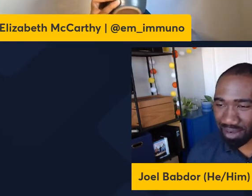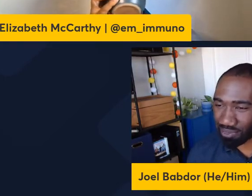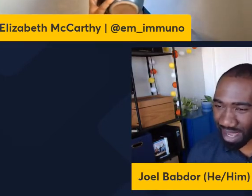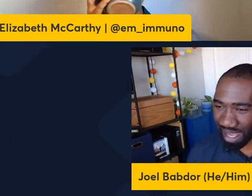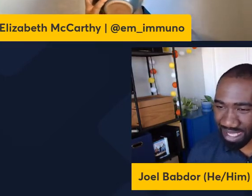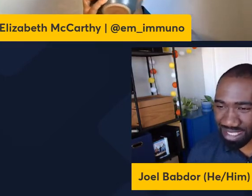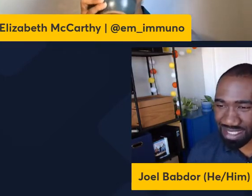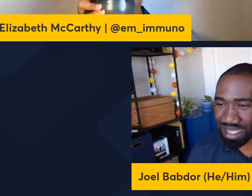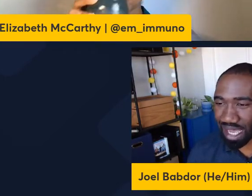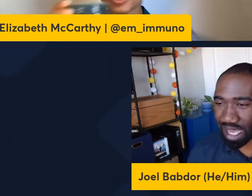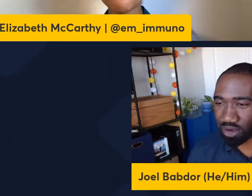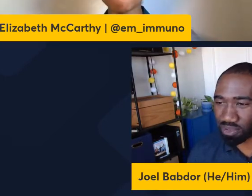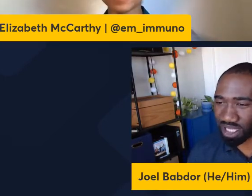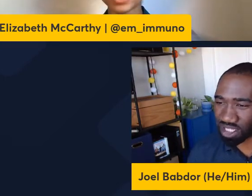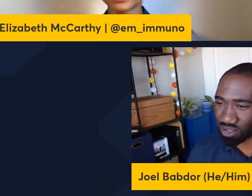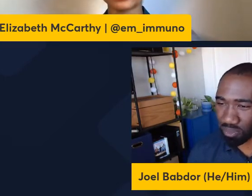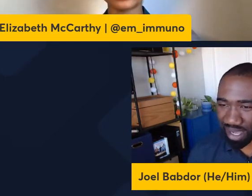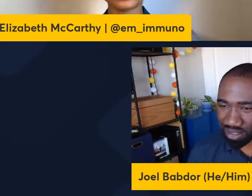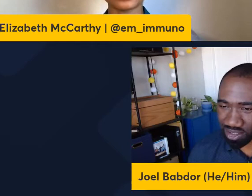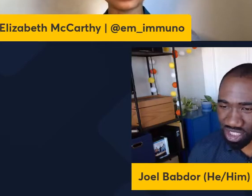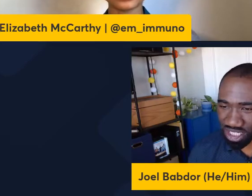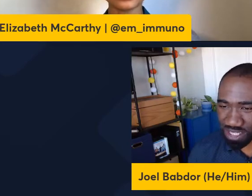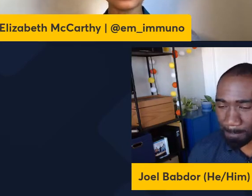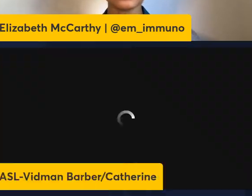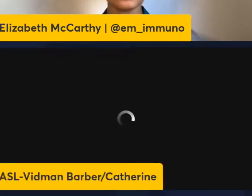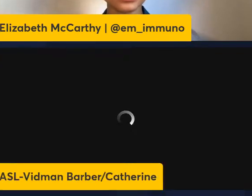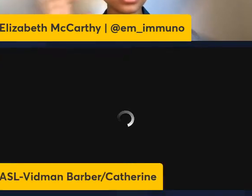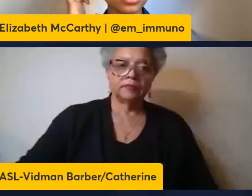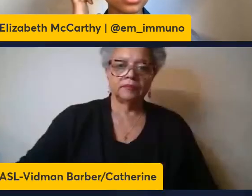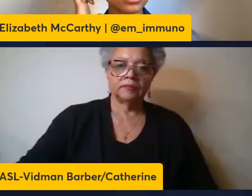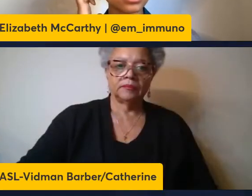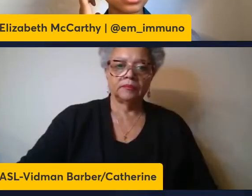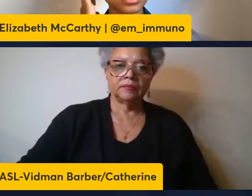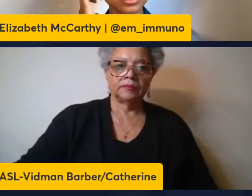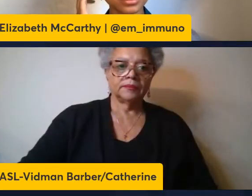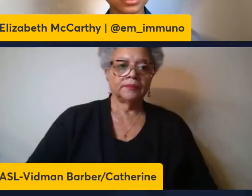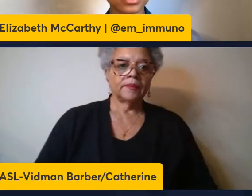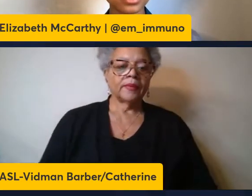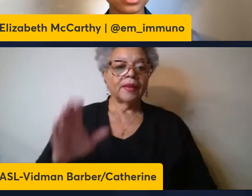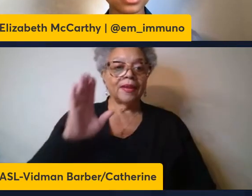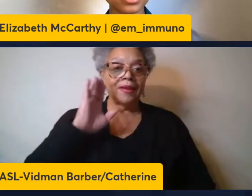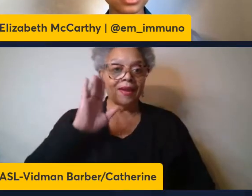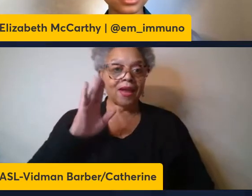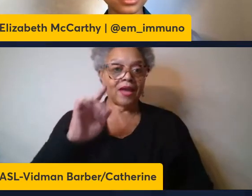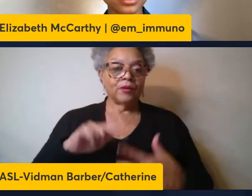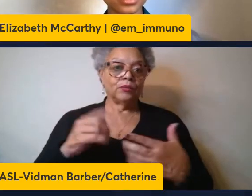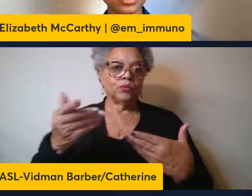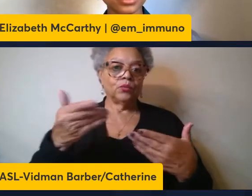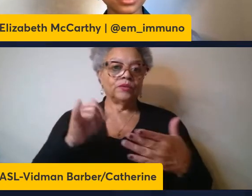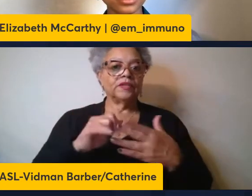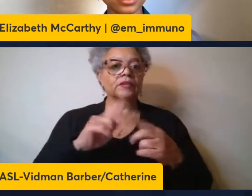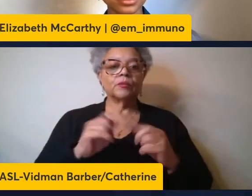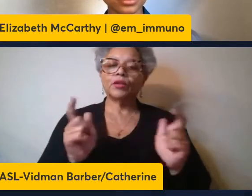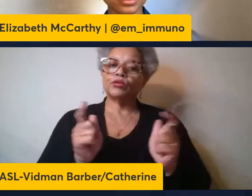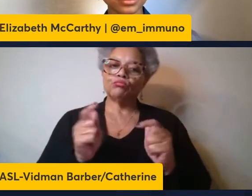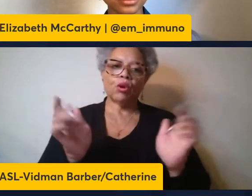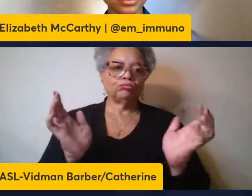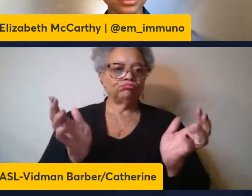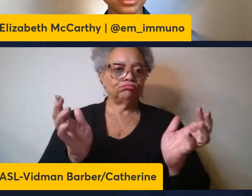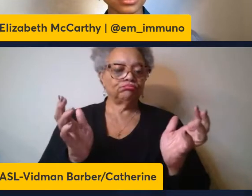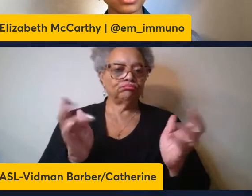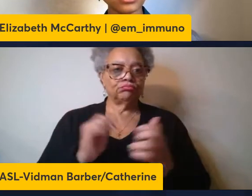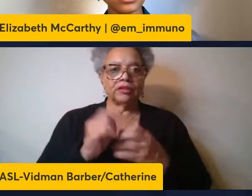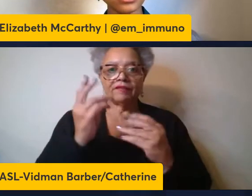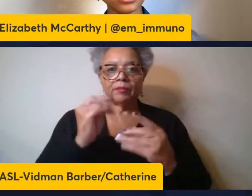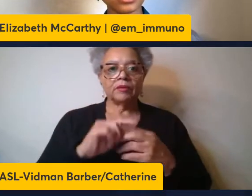science, bioinformatics, computational biology. Um, this is meant to be